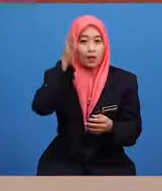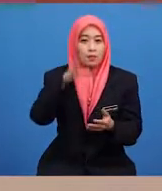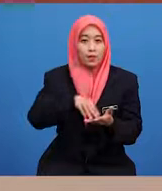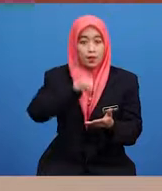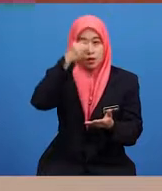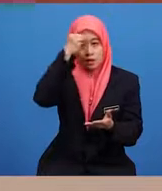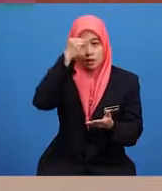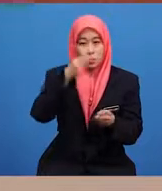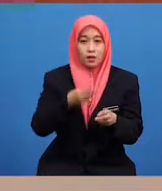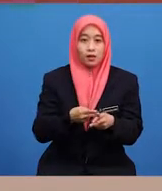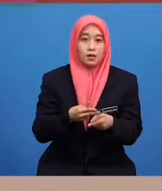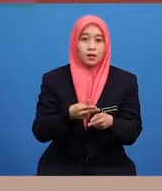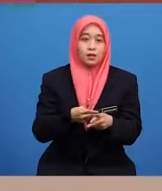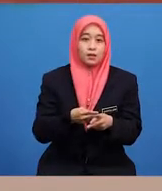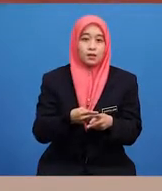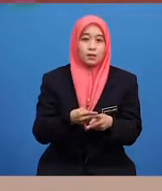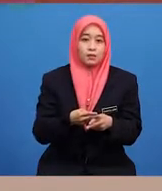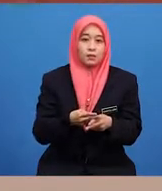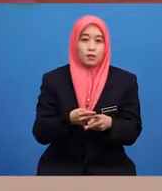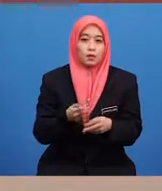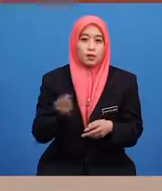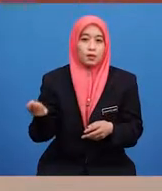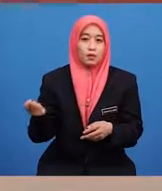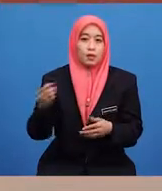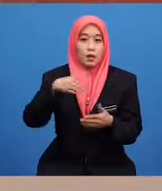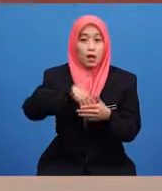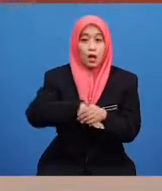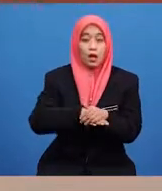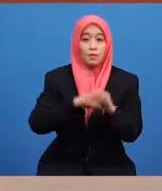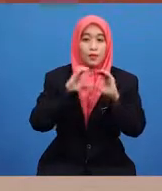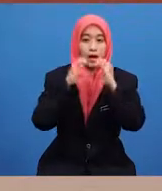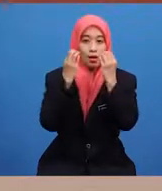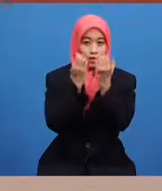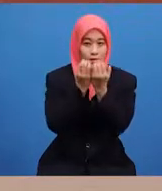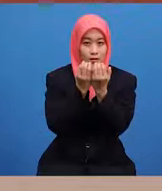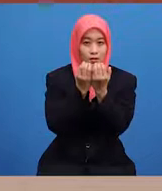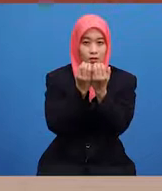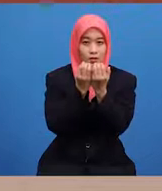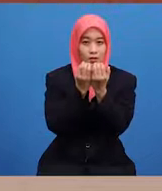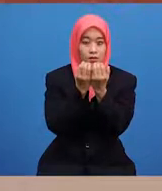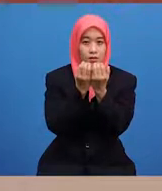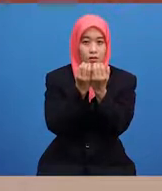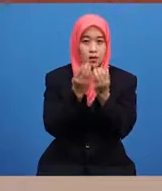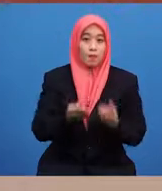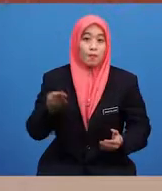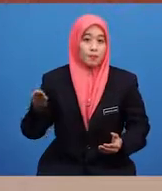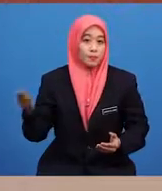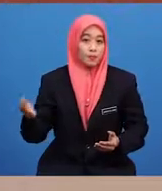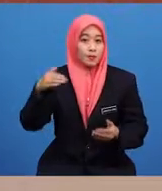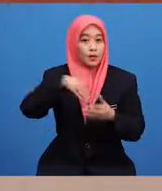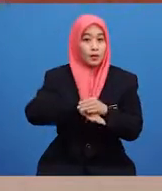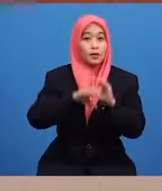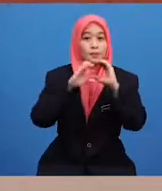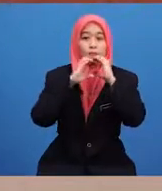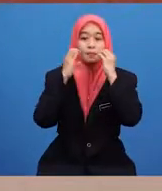of the things that we usually use in a classroom. Well, I'm sure boys and